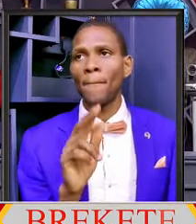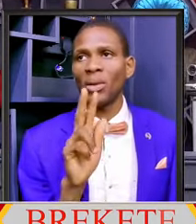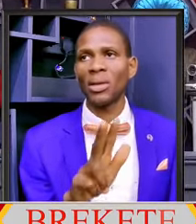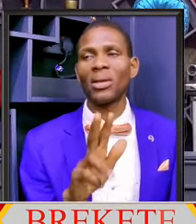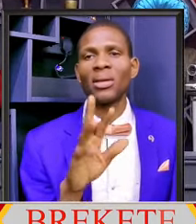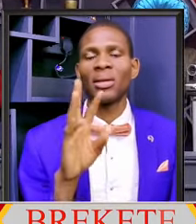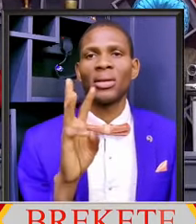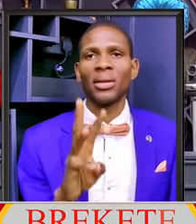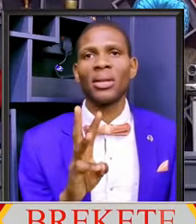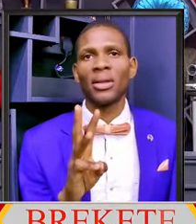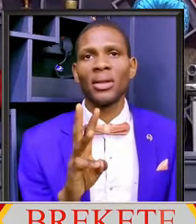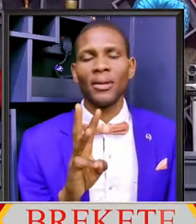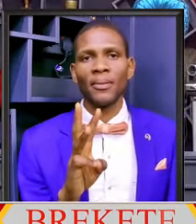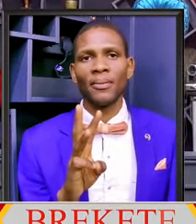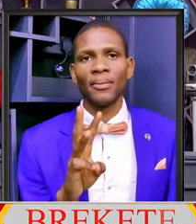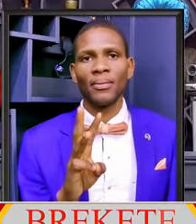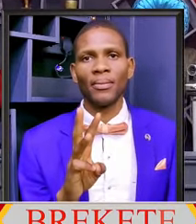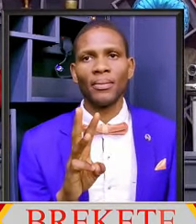36